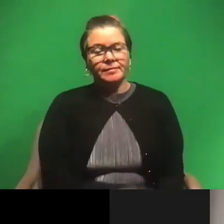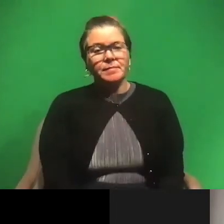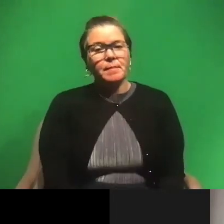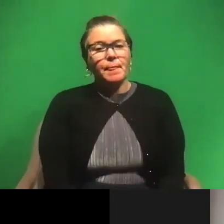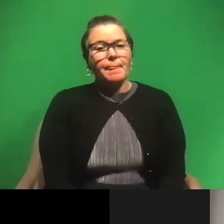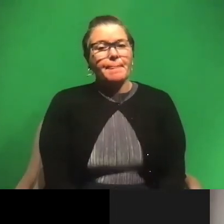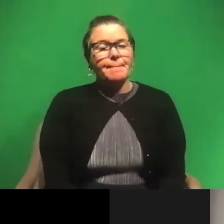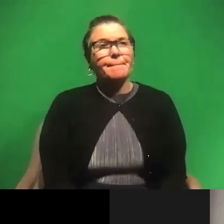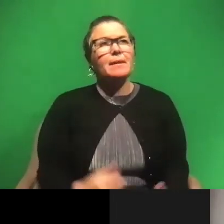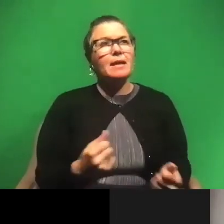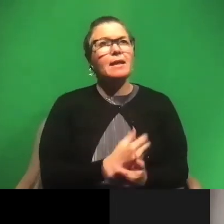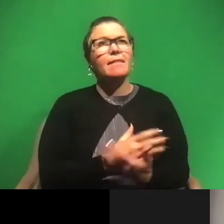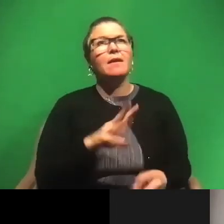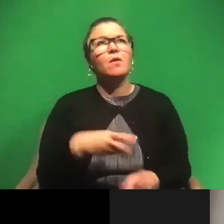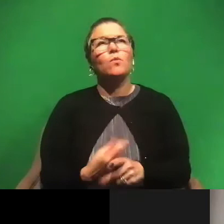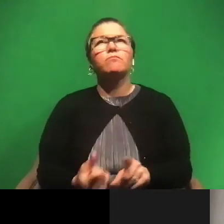About anything in the world.